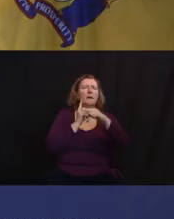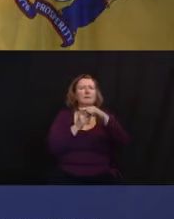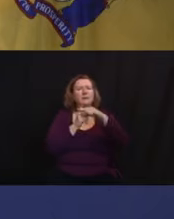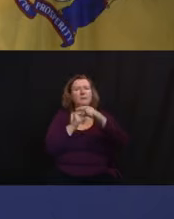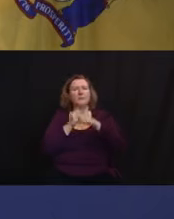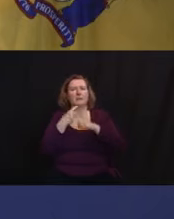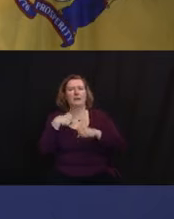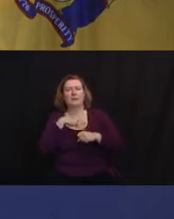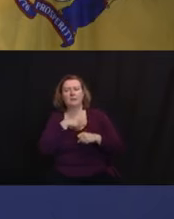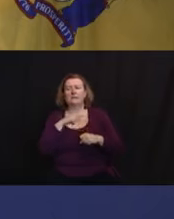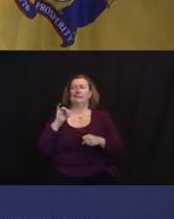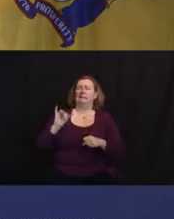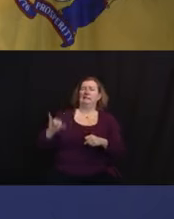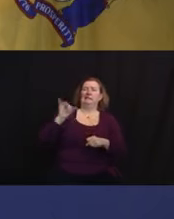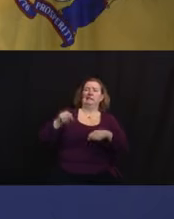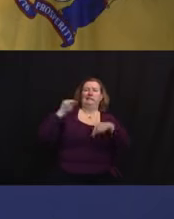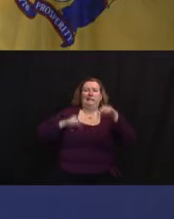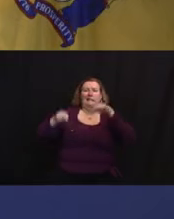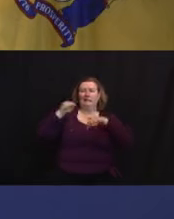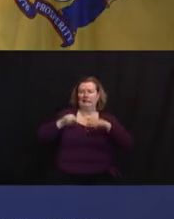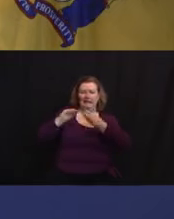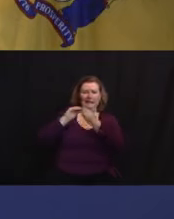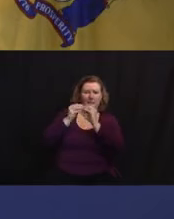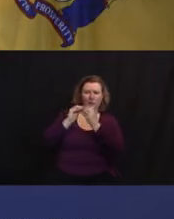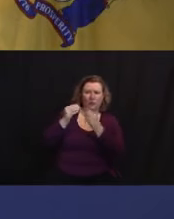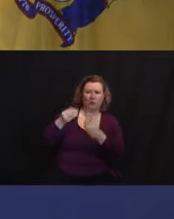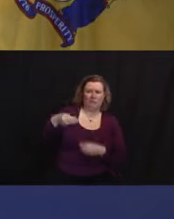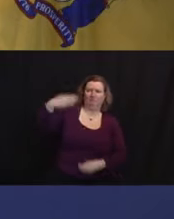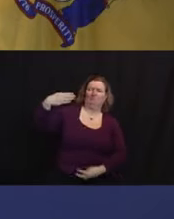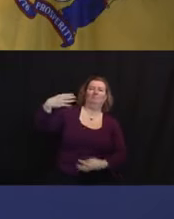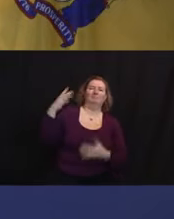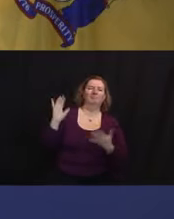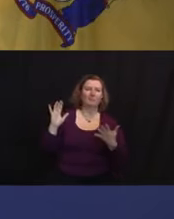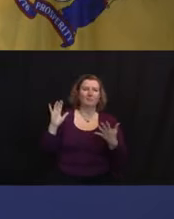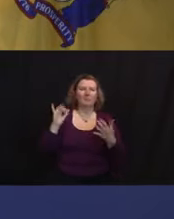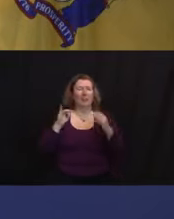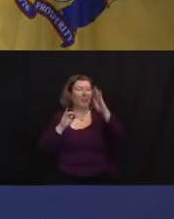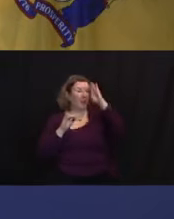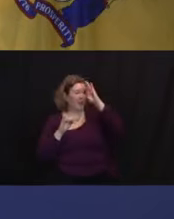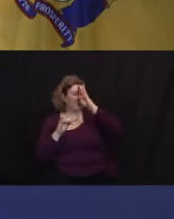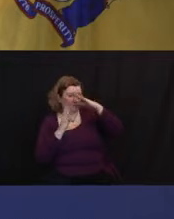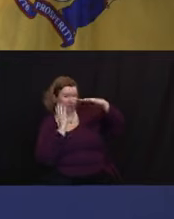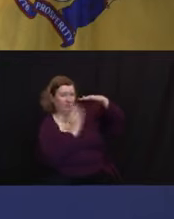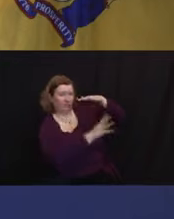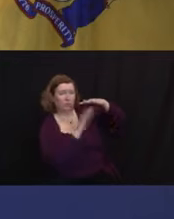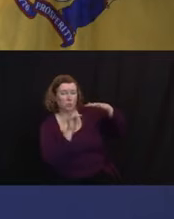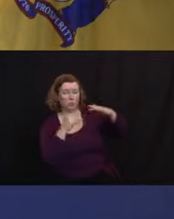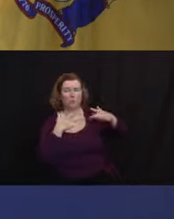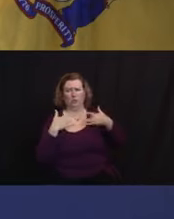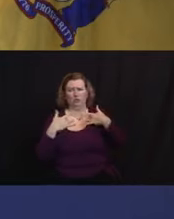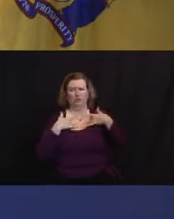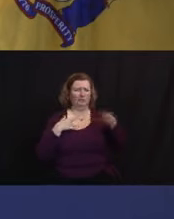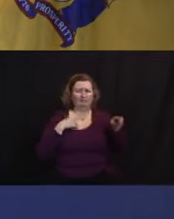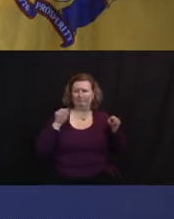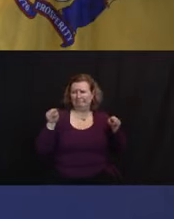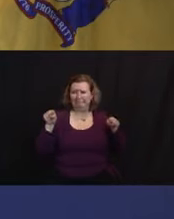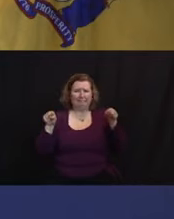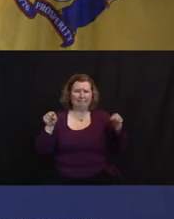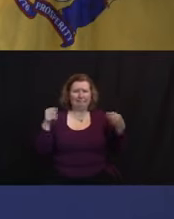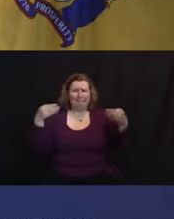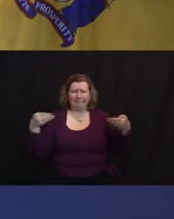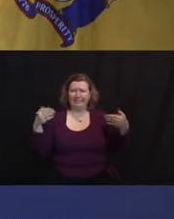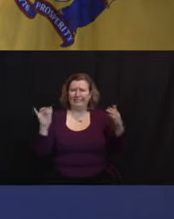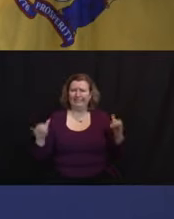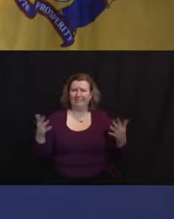pause, it is the numbers in our hospitals which are of the greatest concern when it comes to determining the steps we need to take as a